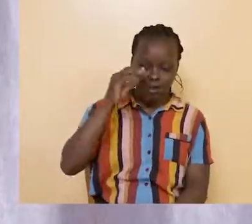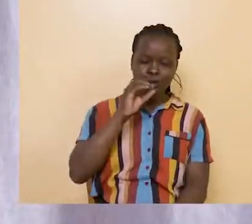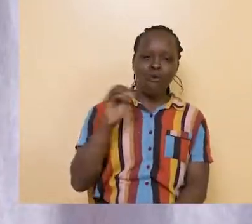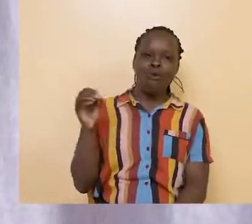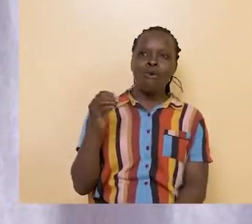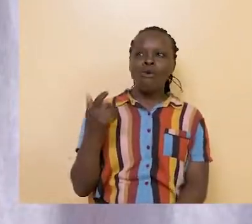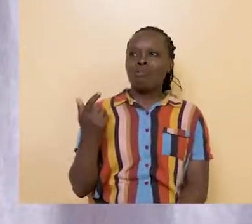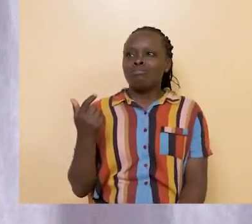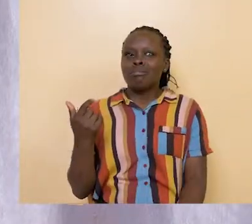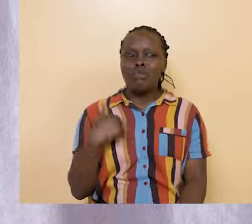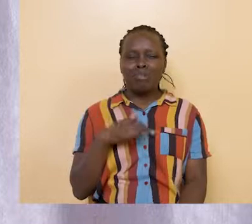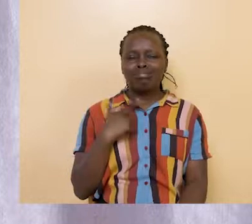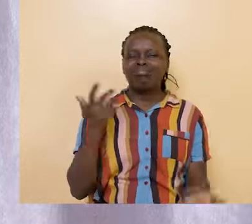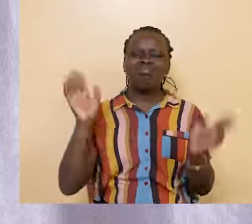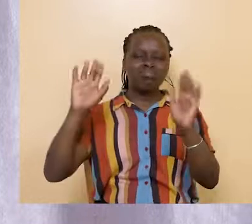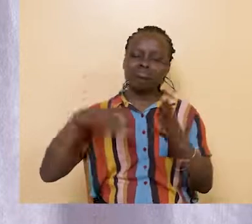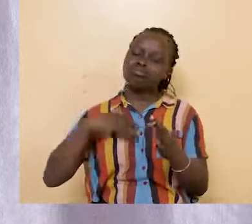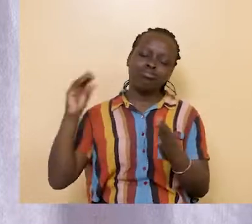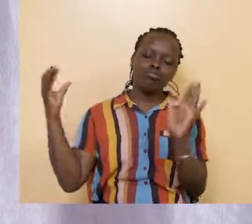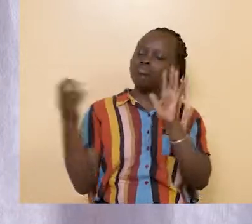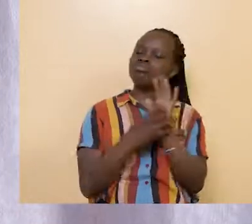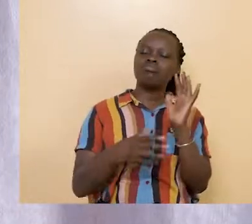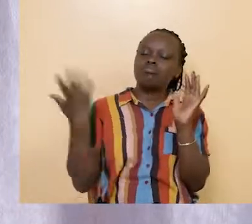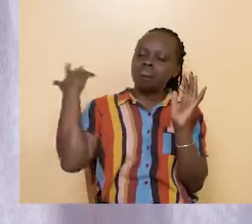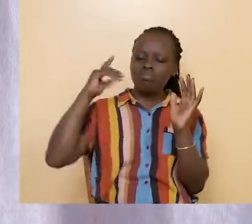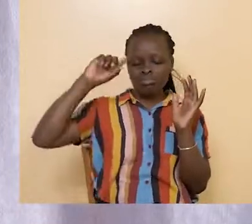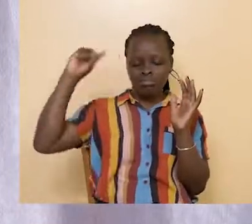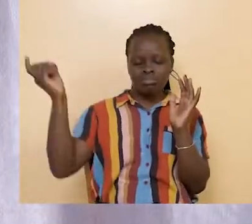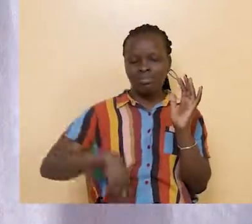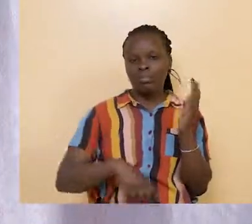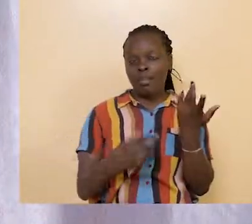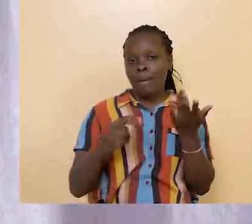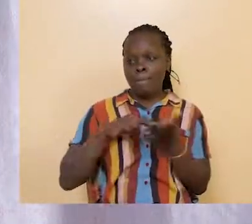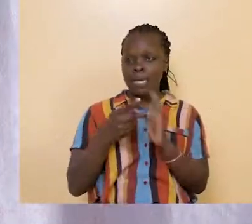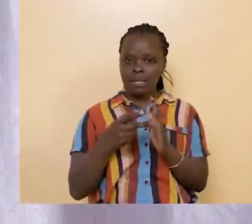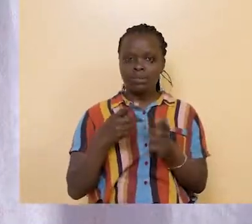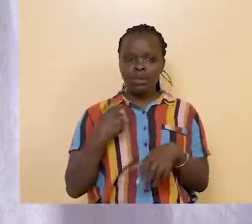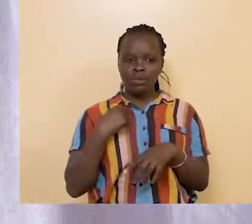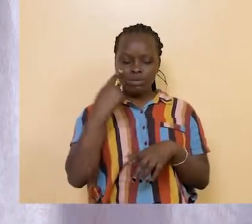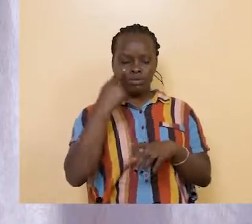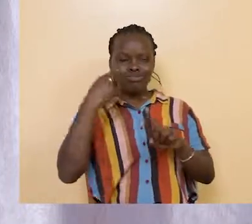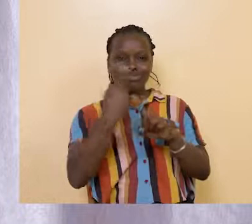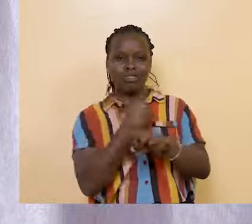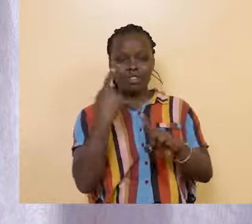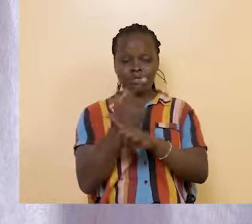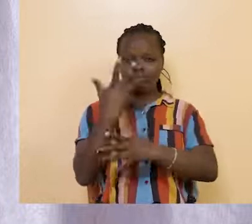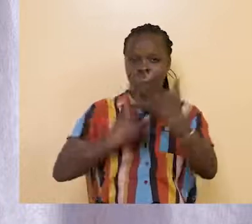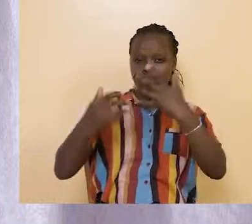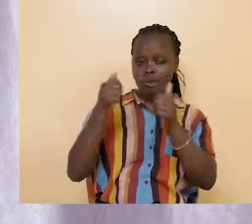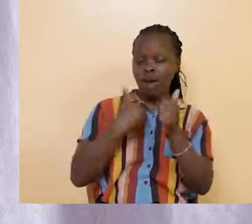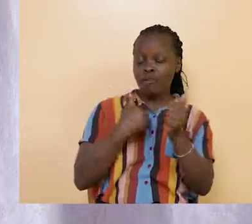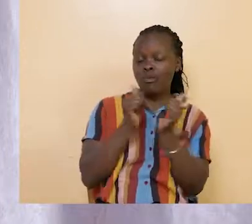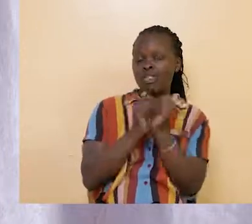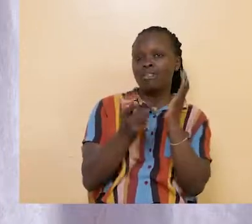put anything into the things that we put out there. And so when we look at the different interactions that we have